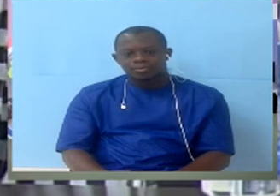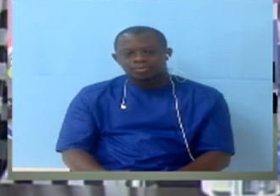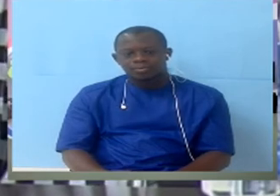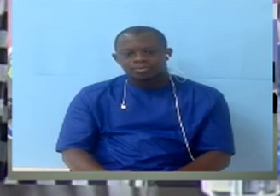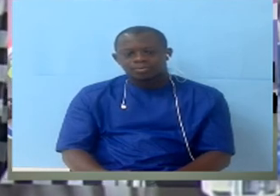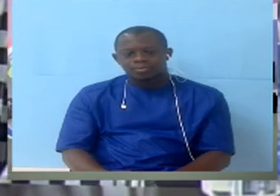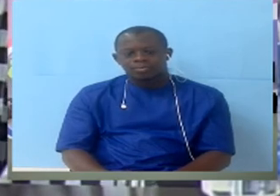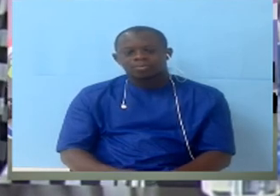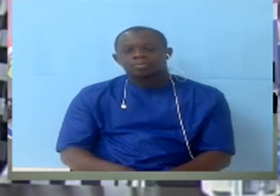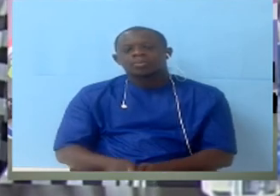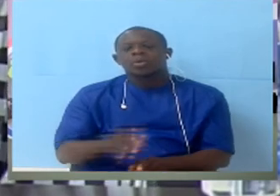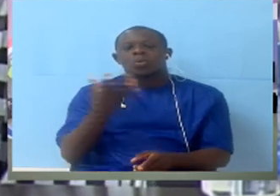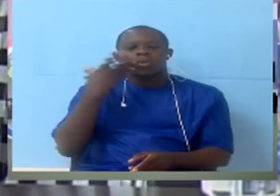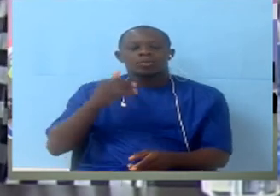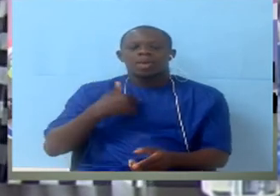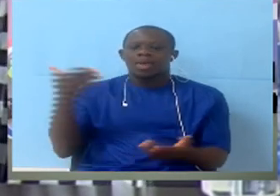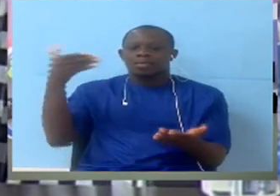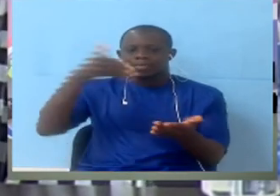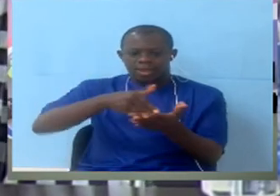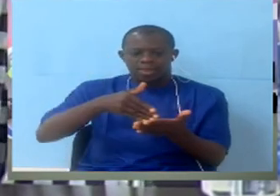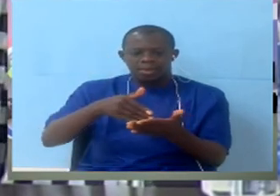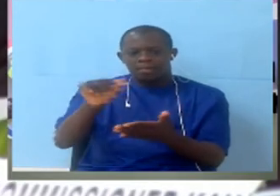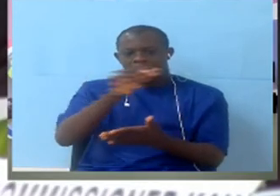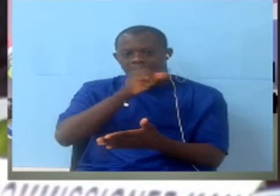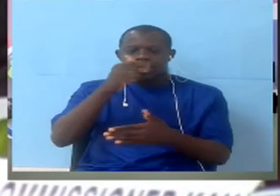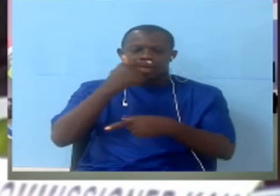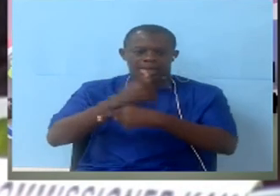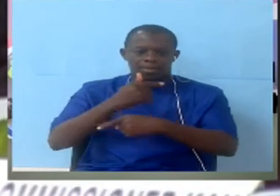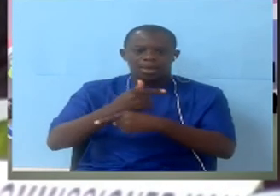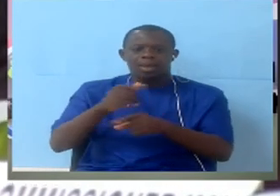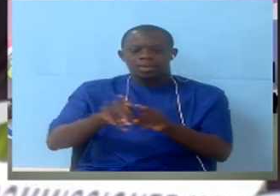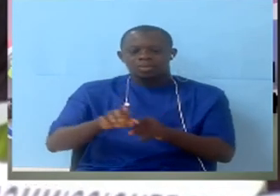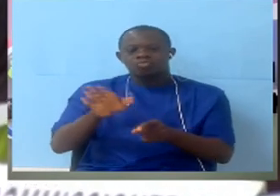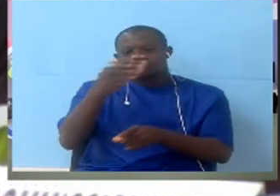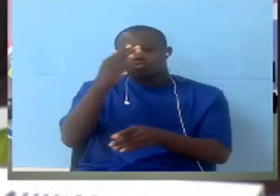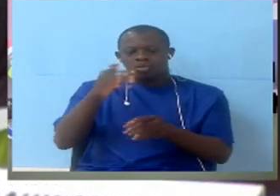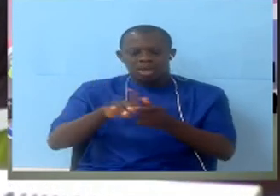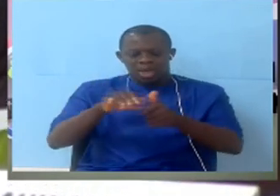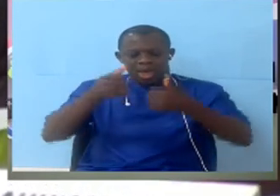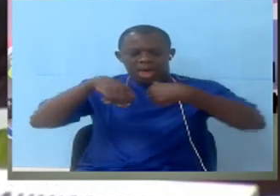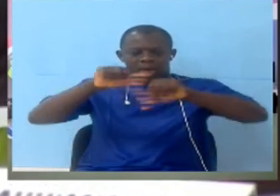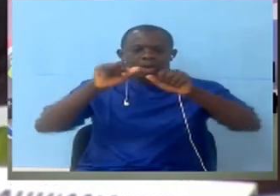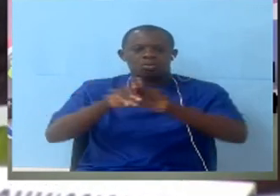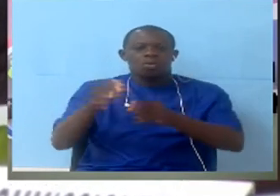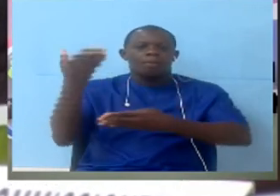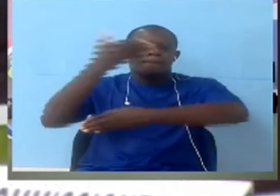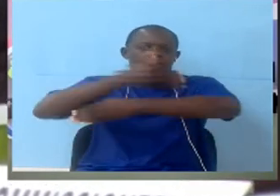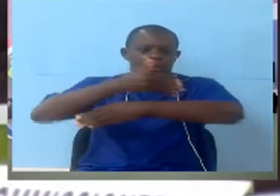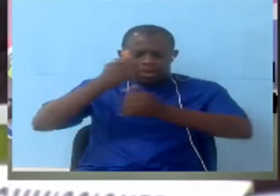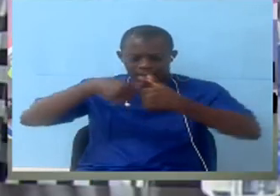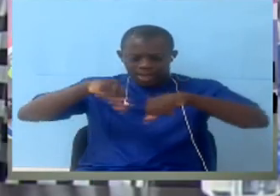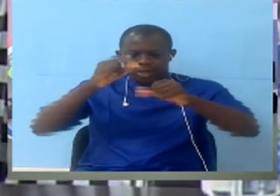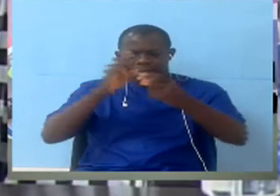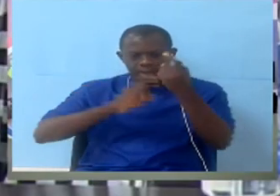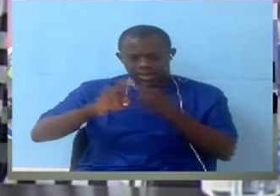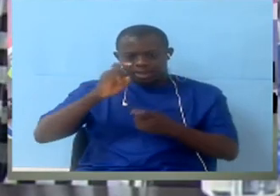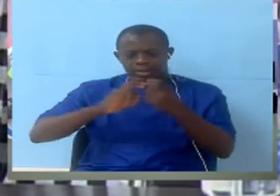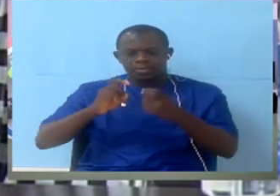Around the border area. When I came back, I still went back around the border area again. Then